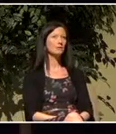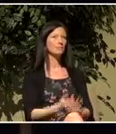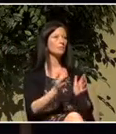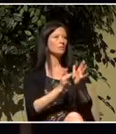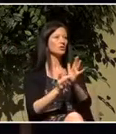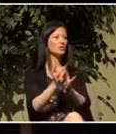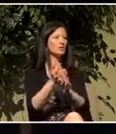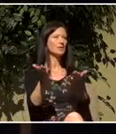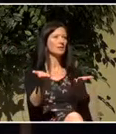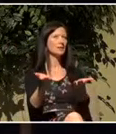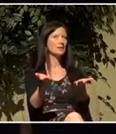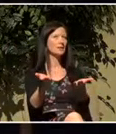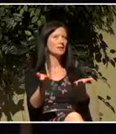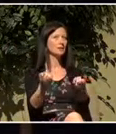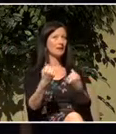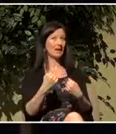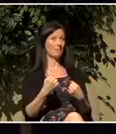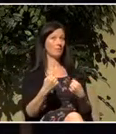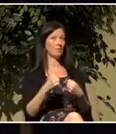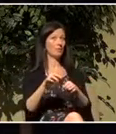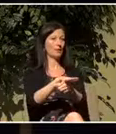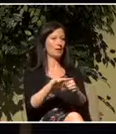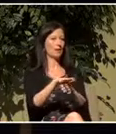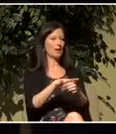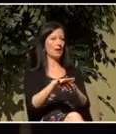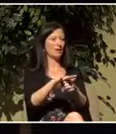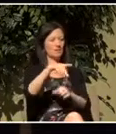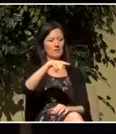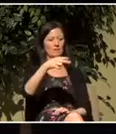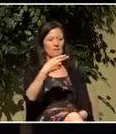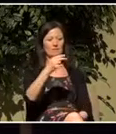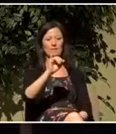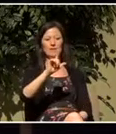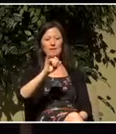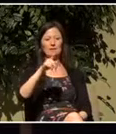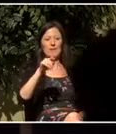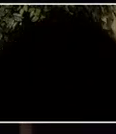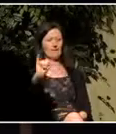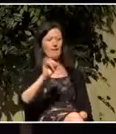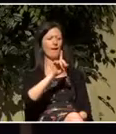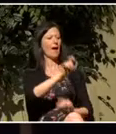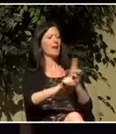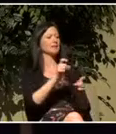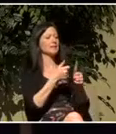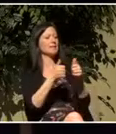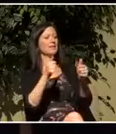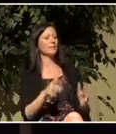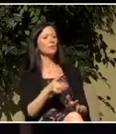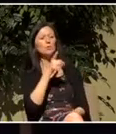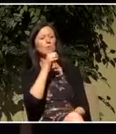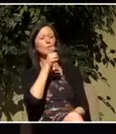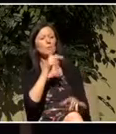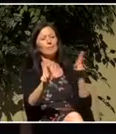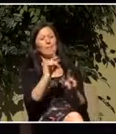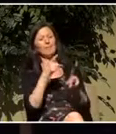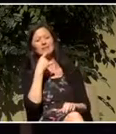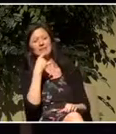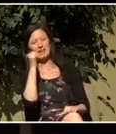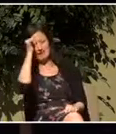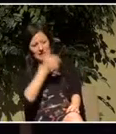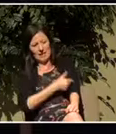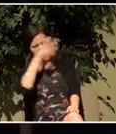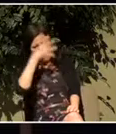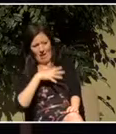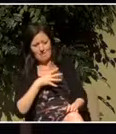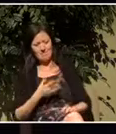When Jesus came to the region of Caesarea Philippi, he asked his disciples, "Who do people say the Son of Man is?" They